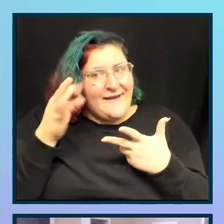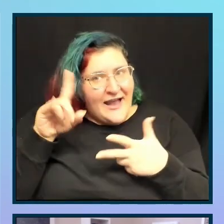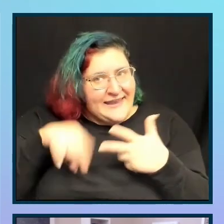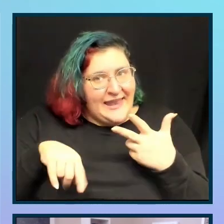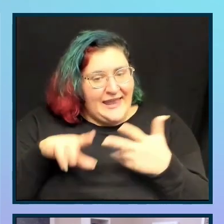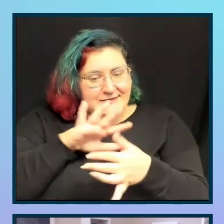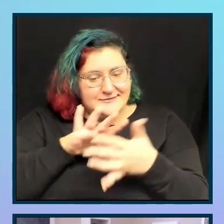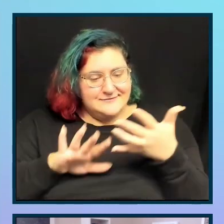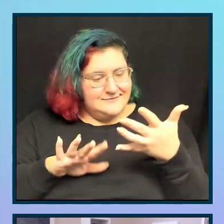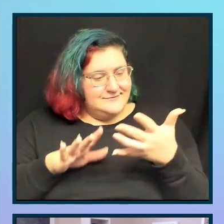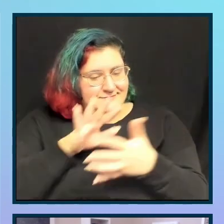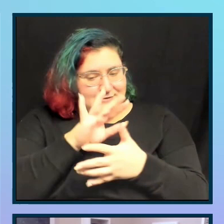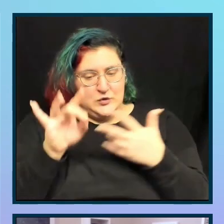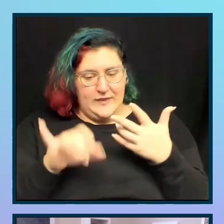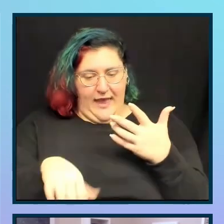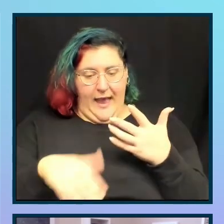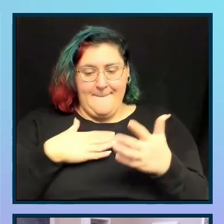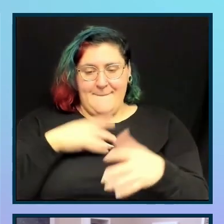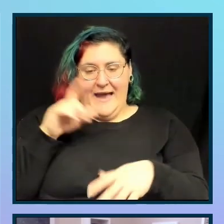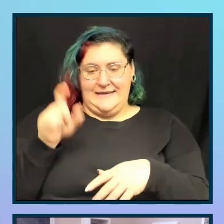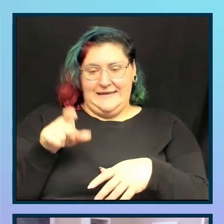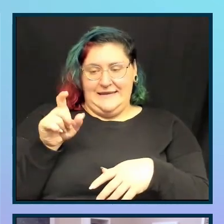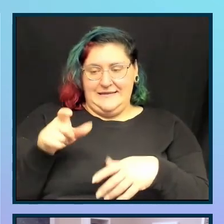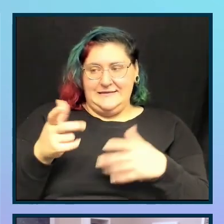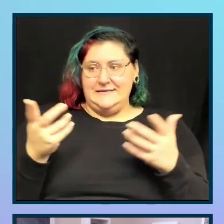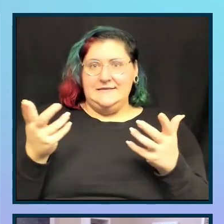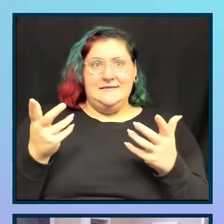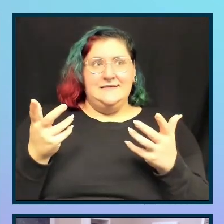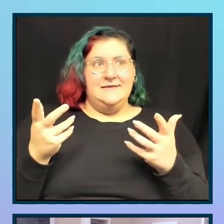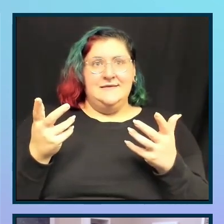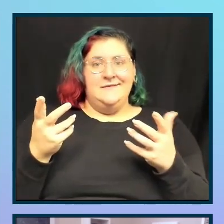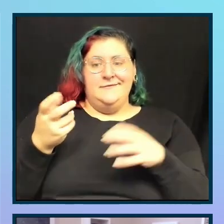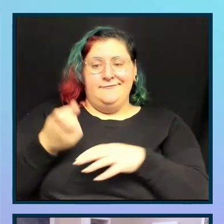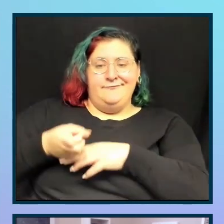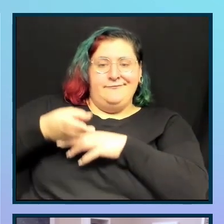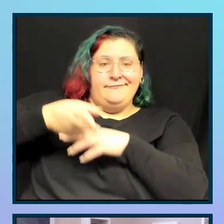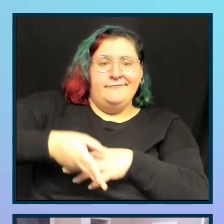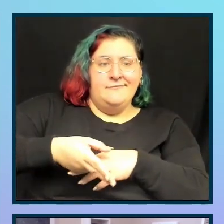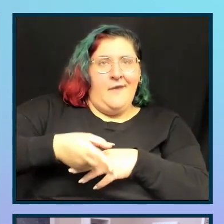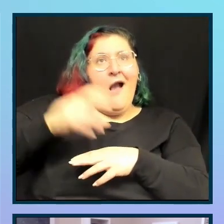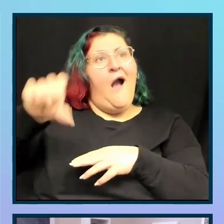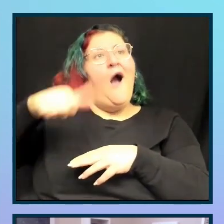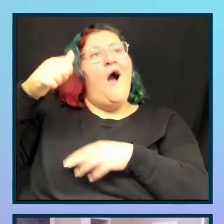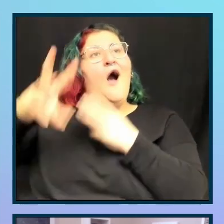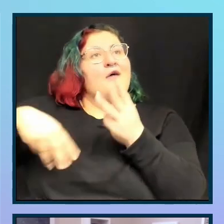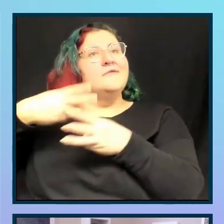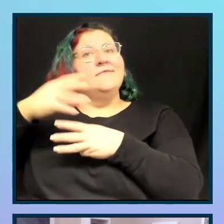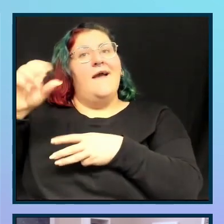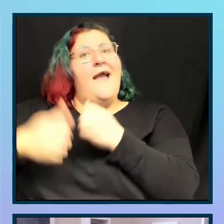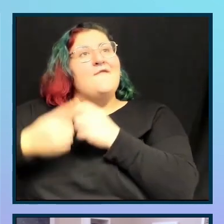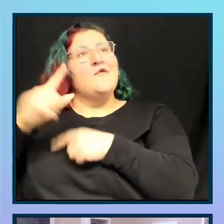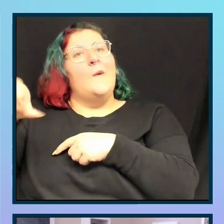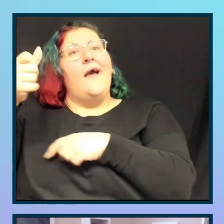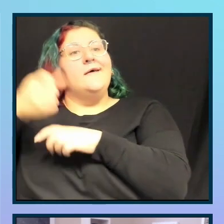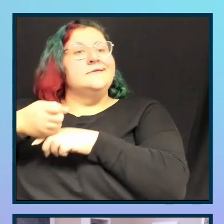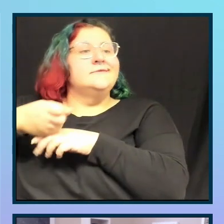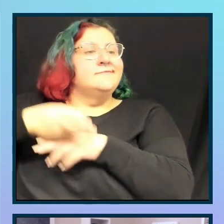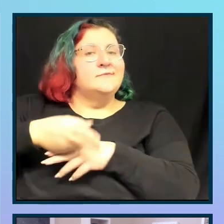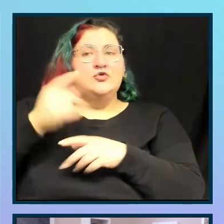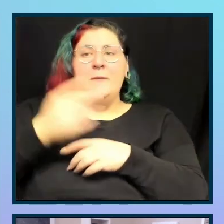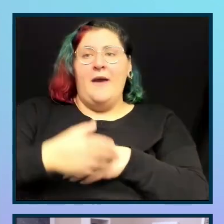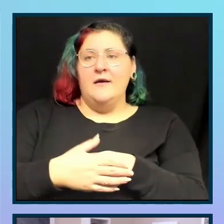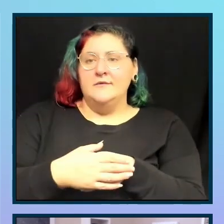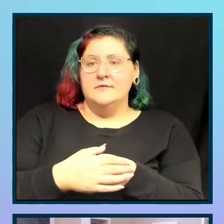are just going to be completely overwhelmed by everyone else's, and my recommendations will never be all that useful to